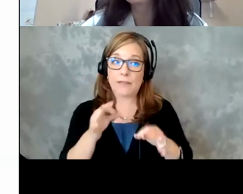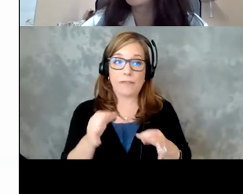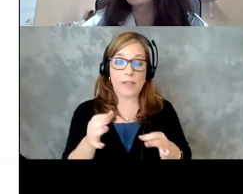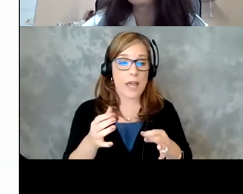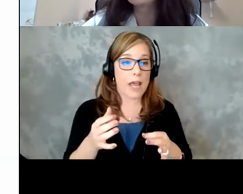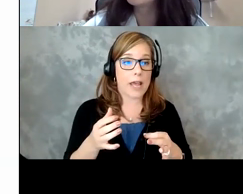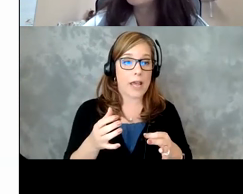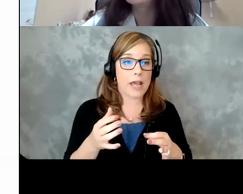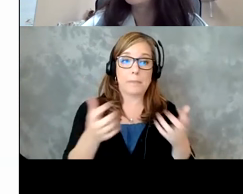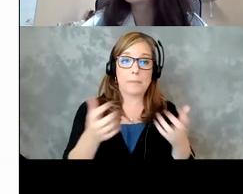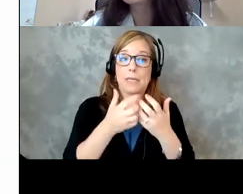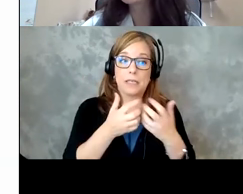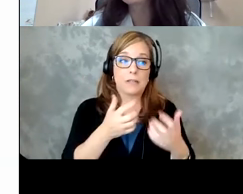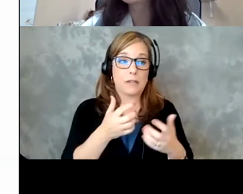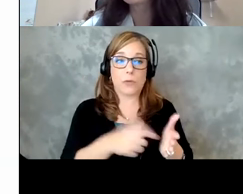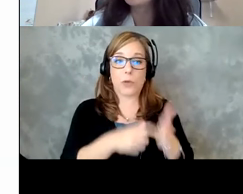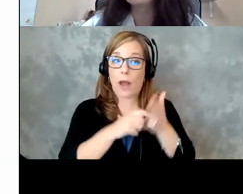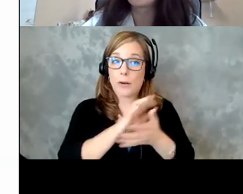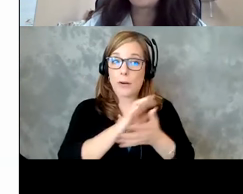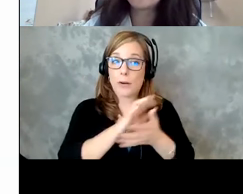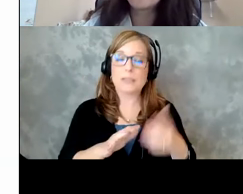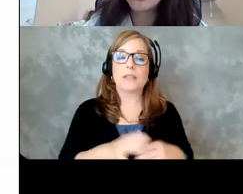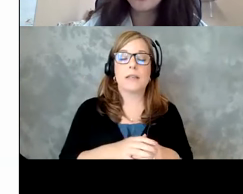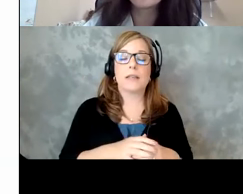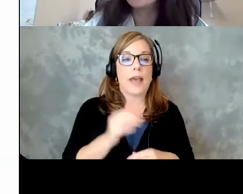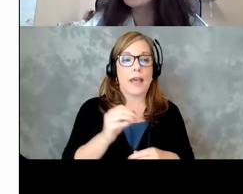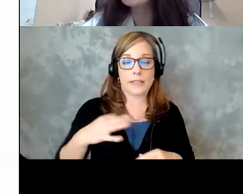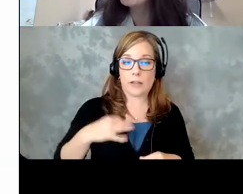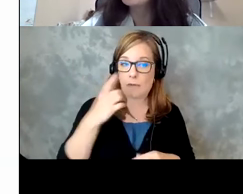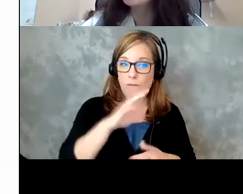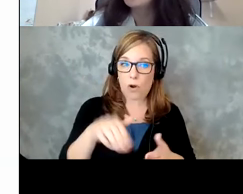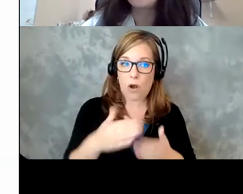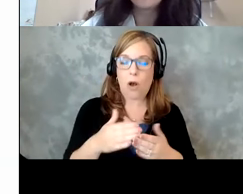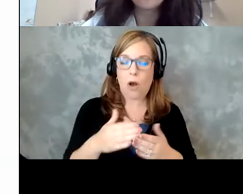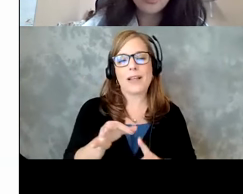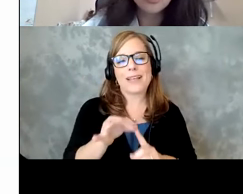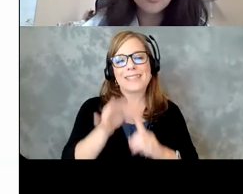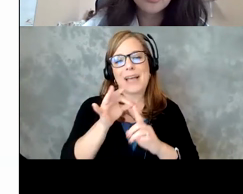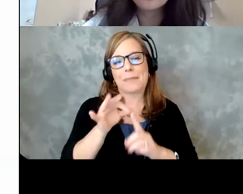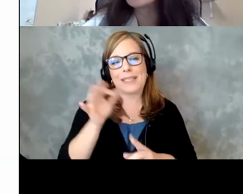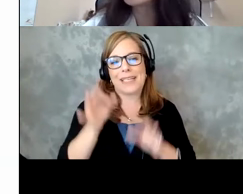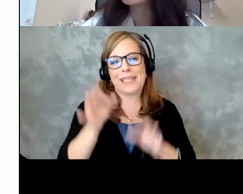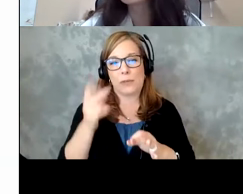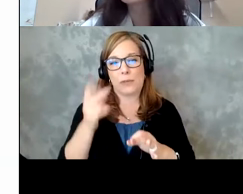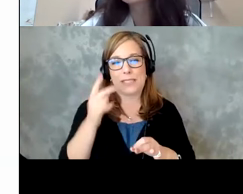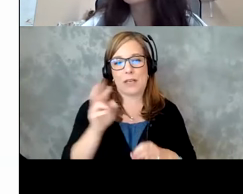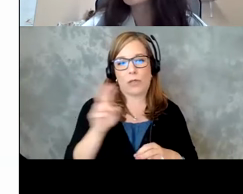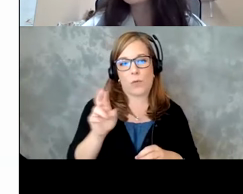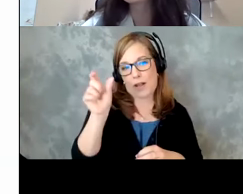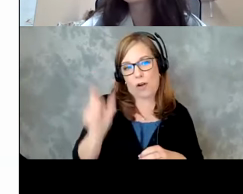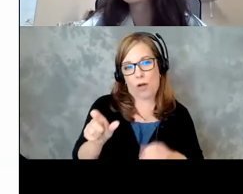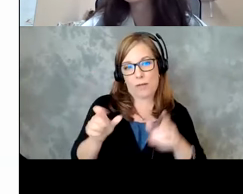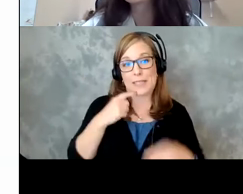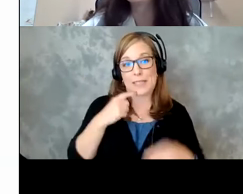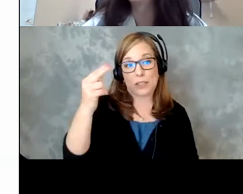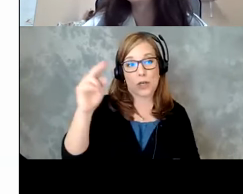to dual eligible plan members, except if it's indicated as no on the right column here under ECM eligible.